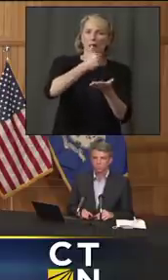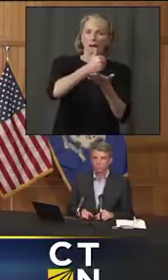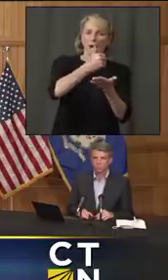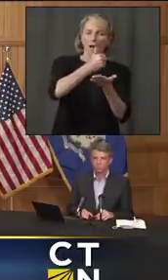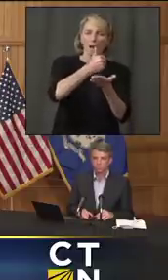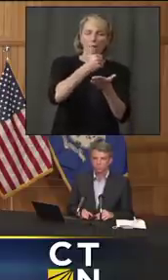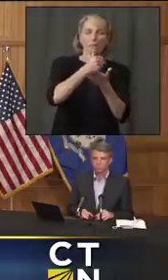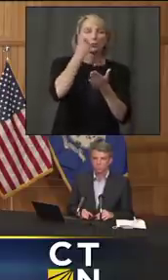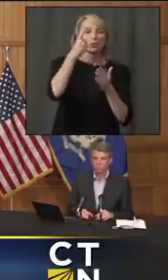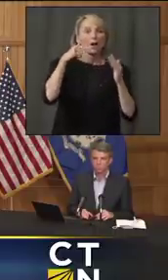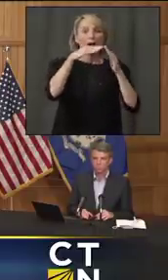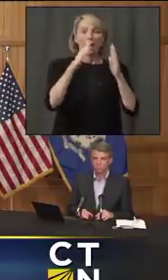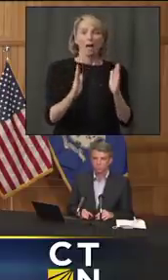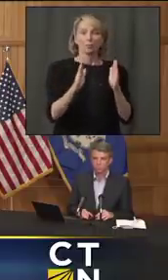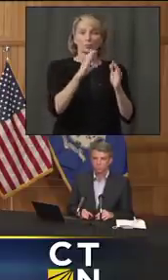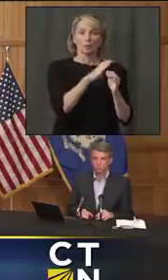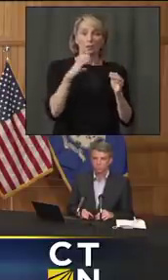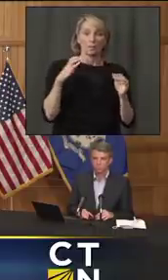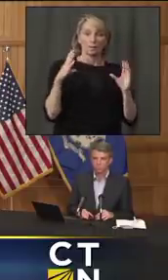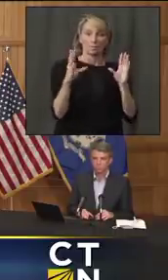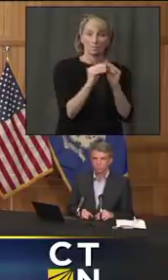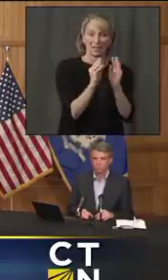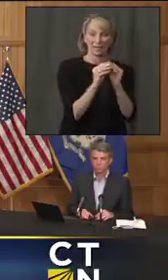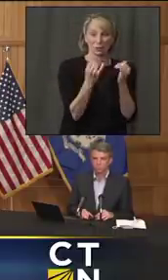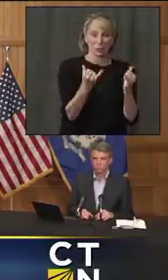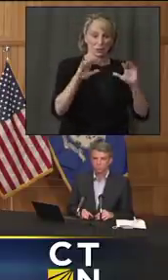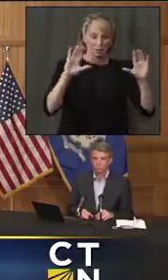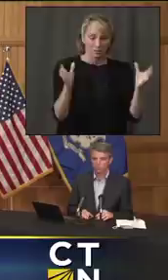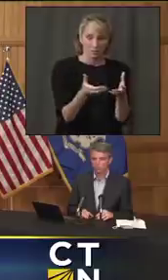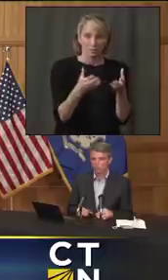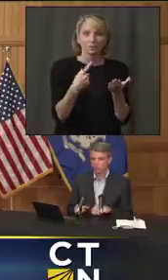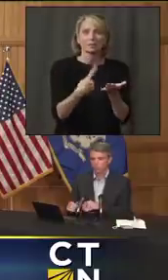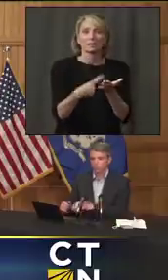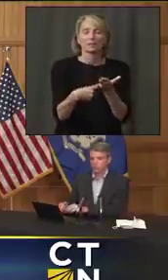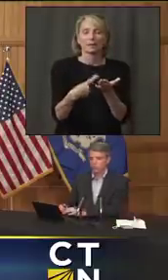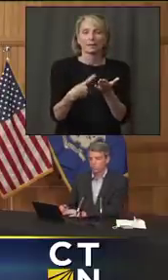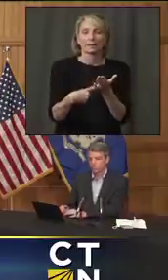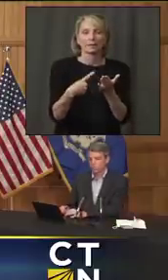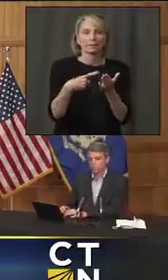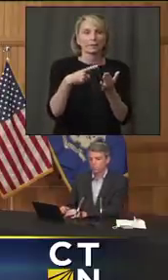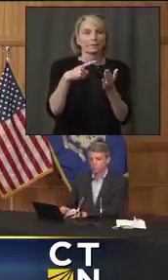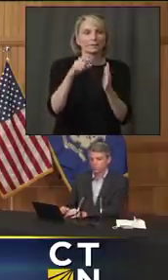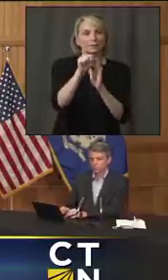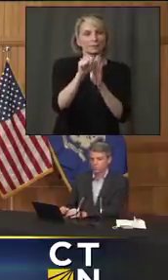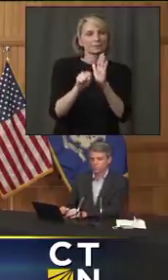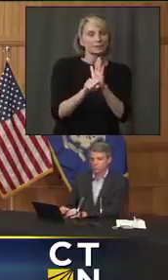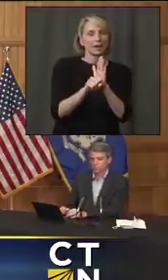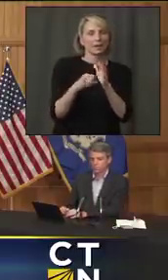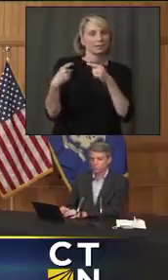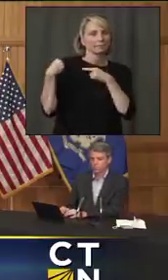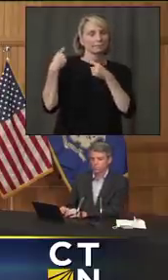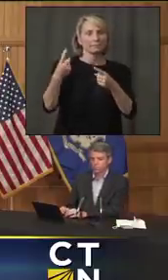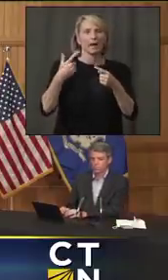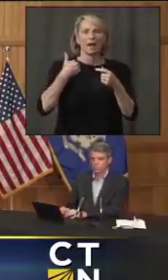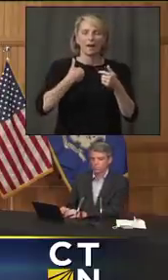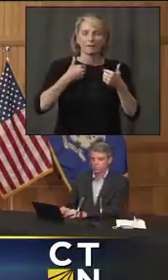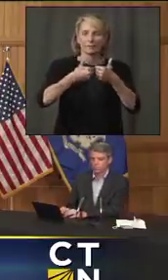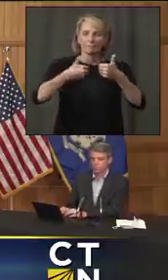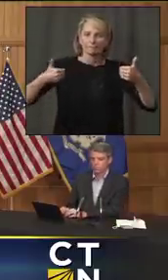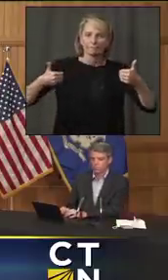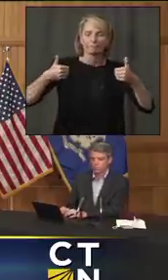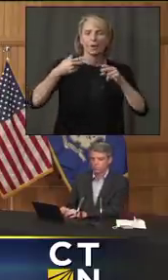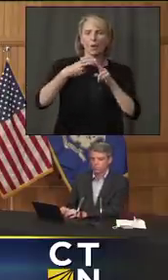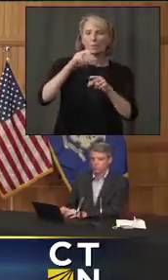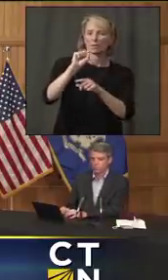was meeting today talking about the state's historic segregation. And